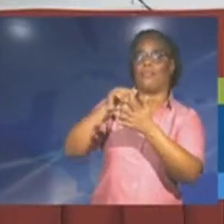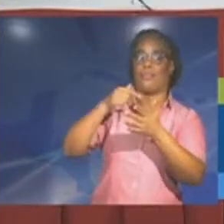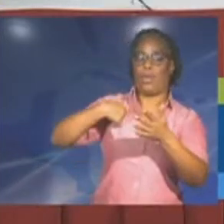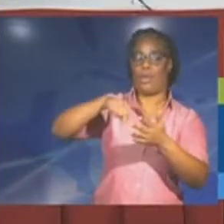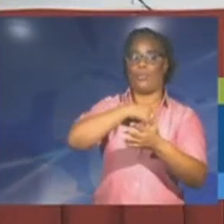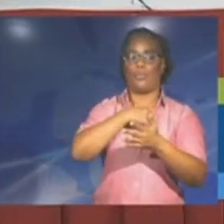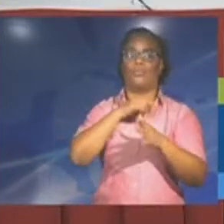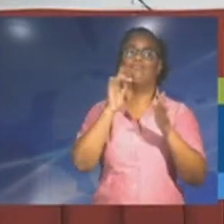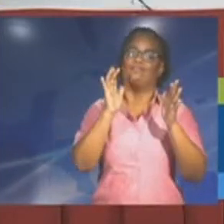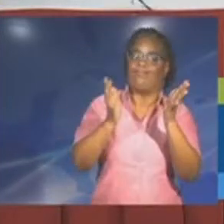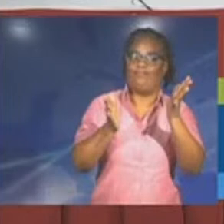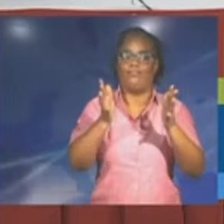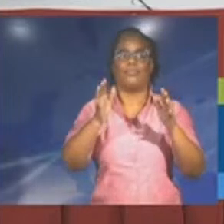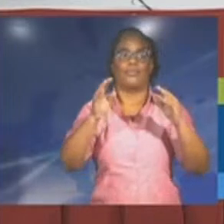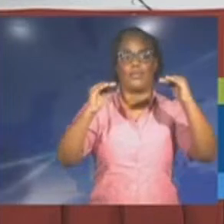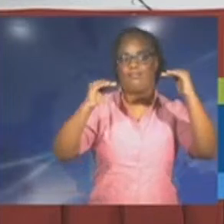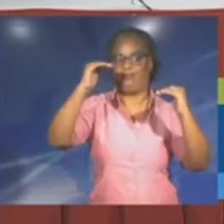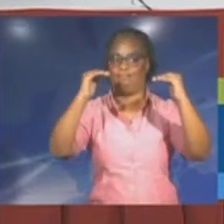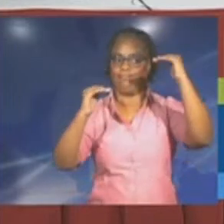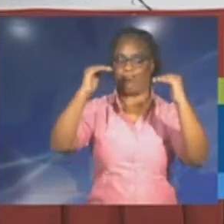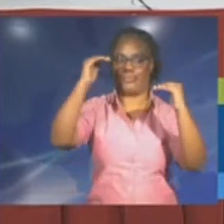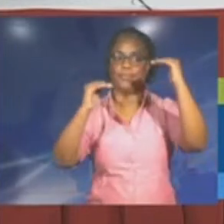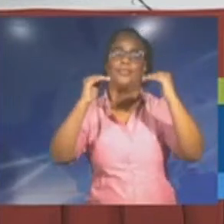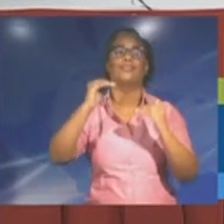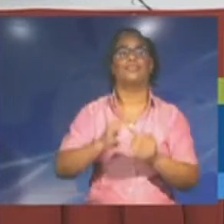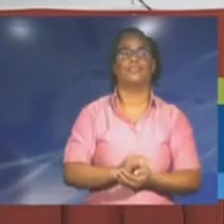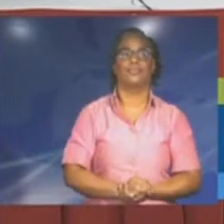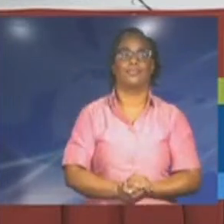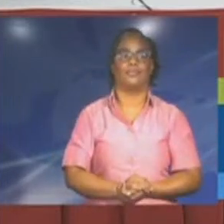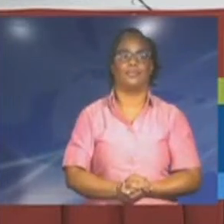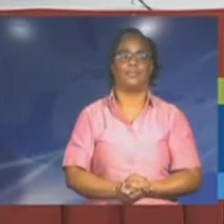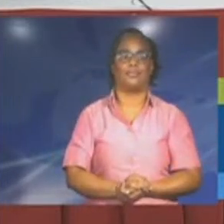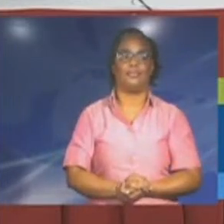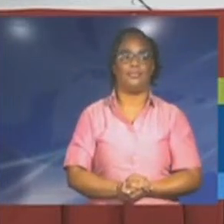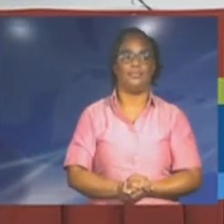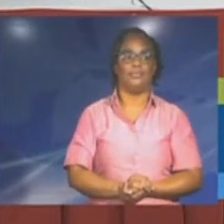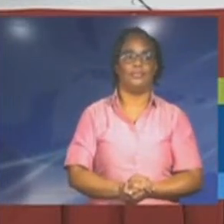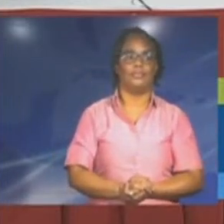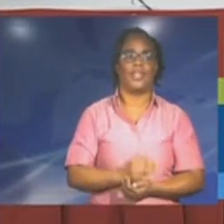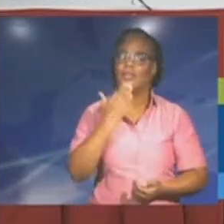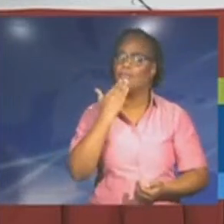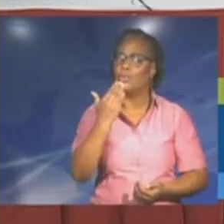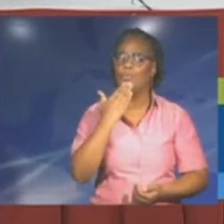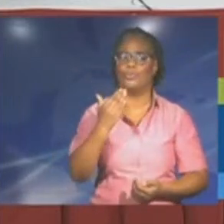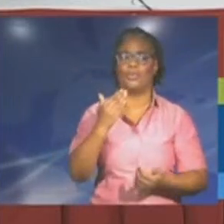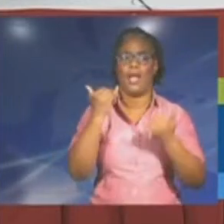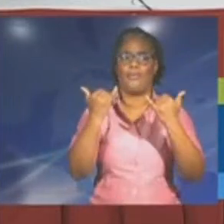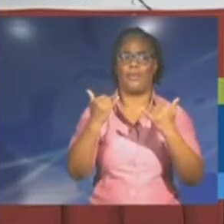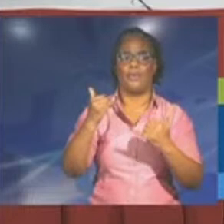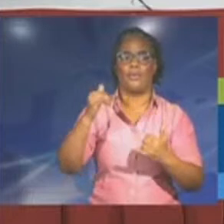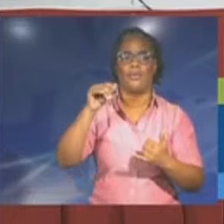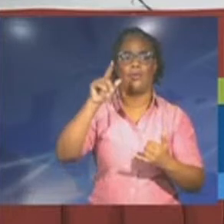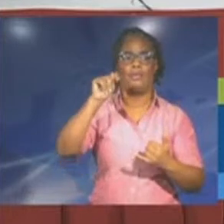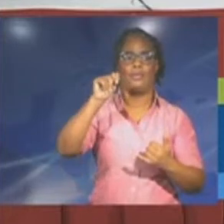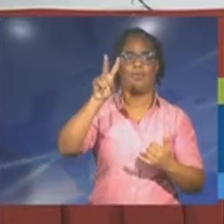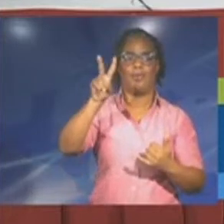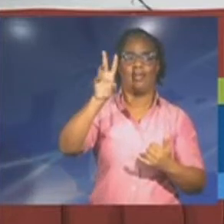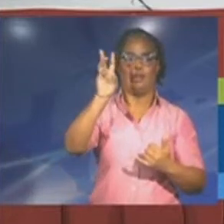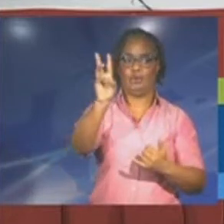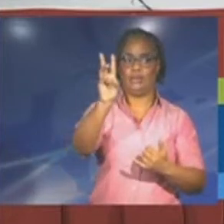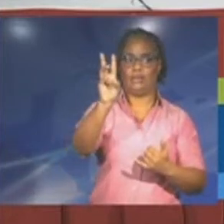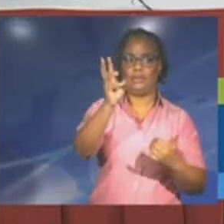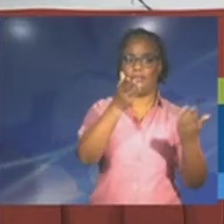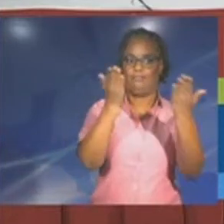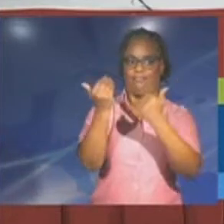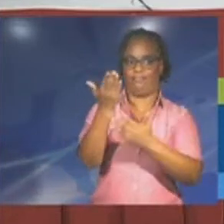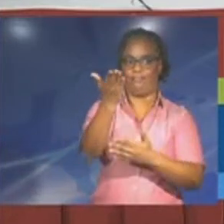Thank you very much. And with that, we go to TV6 for your follow-up question.